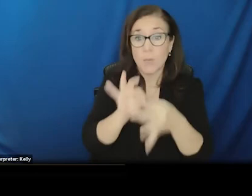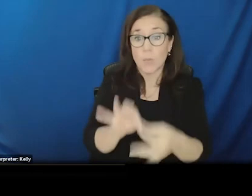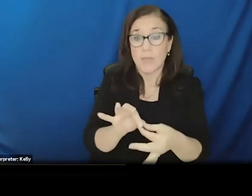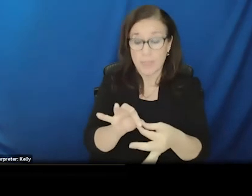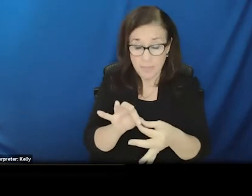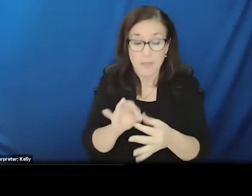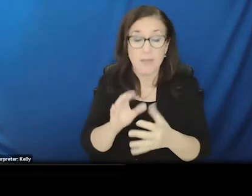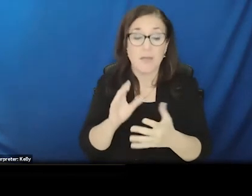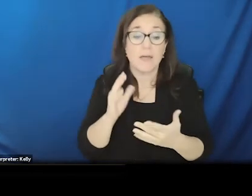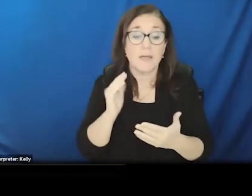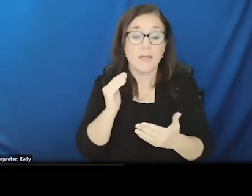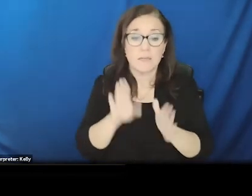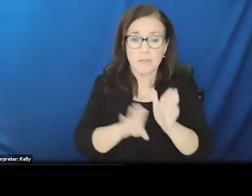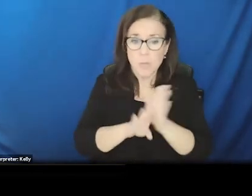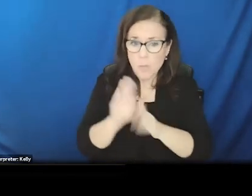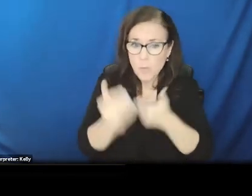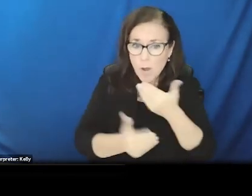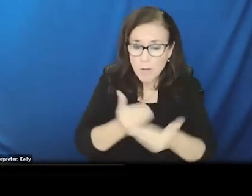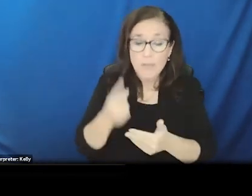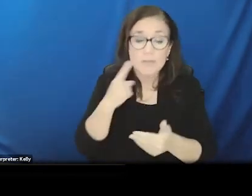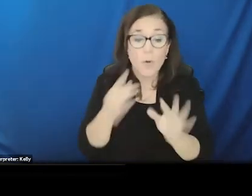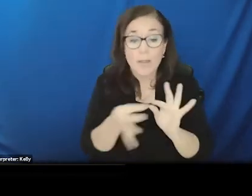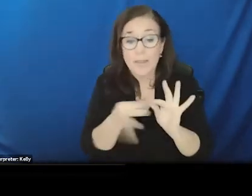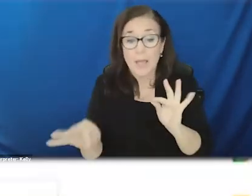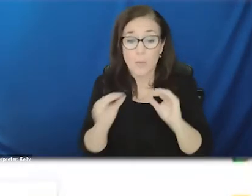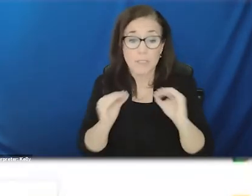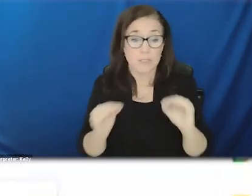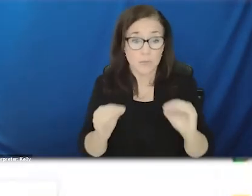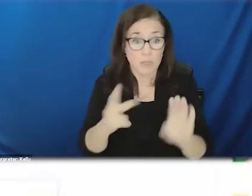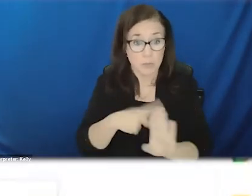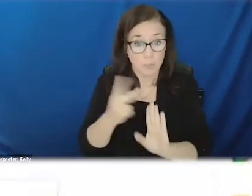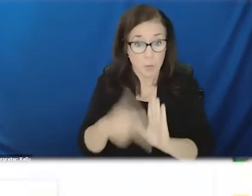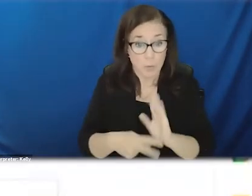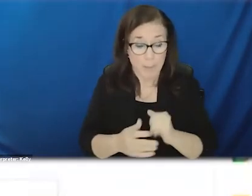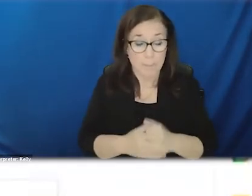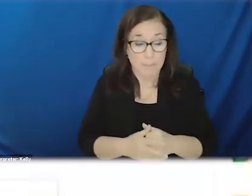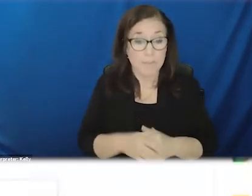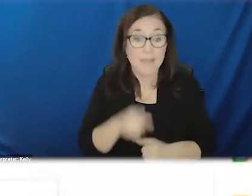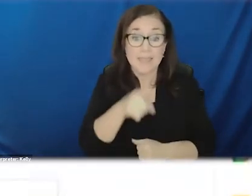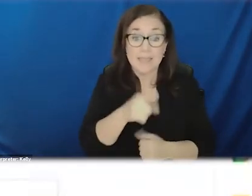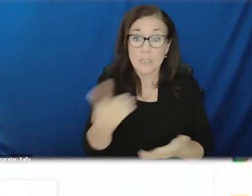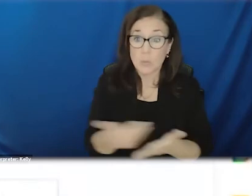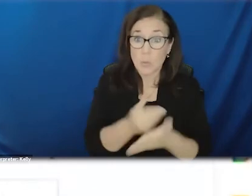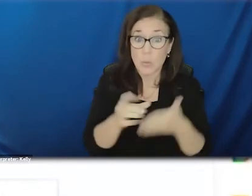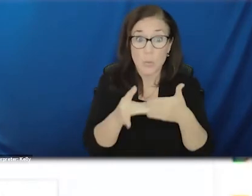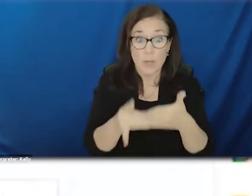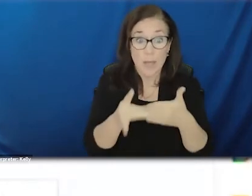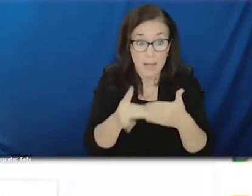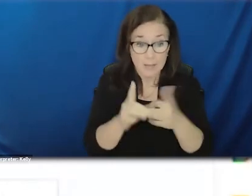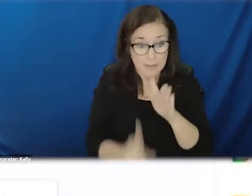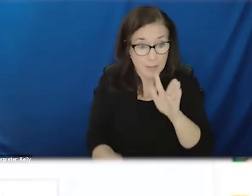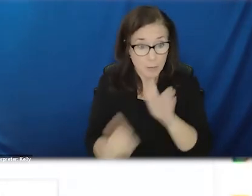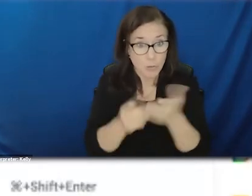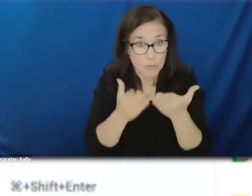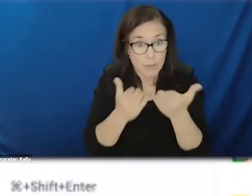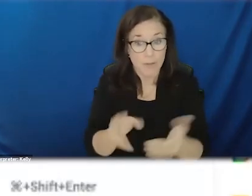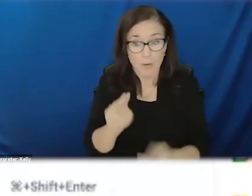language instructional programs under the newest guidance outlined in our META plan.